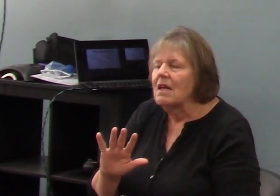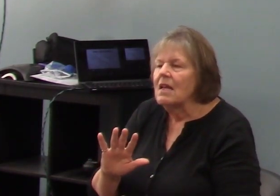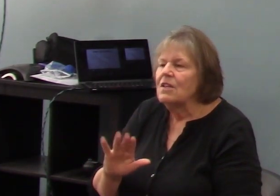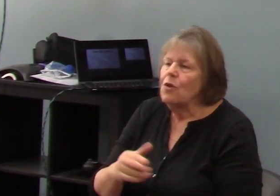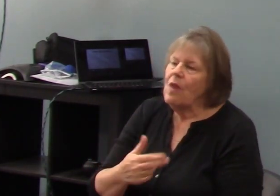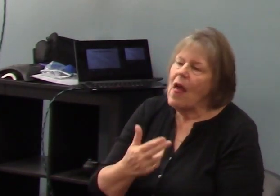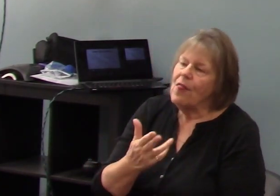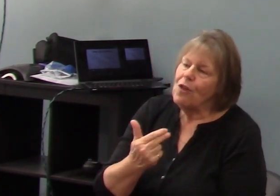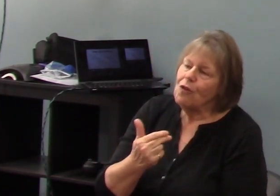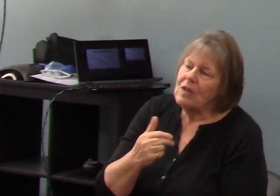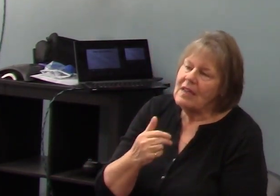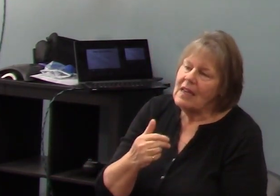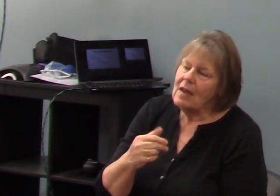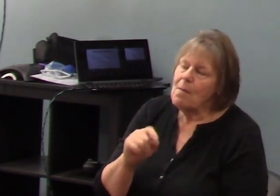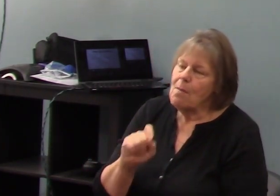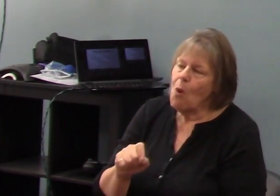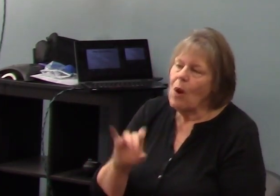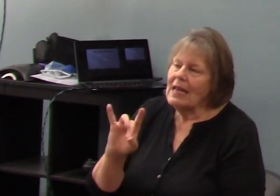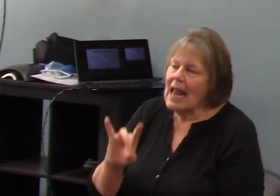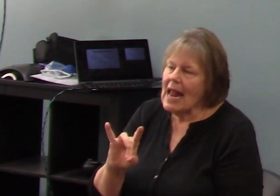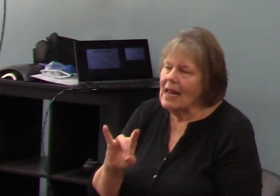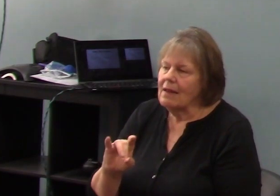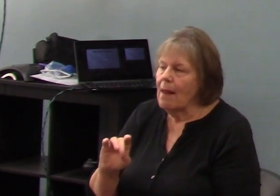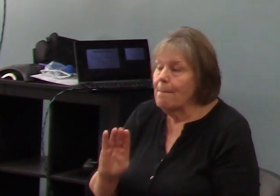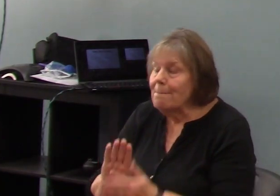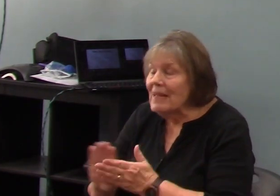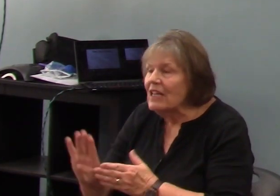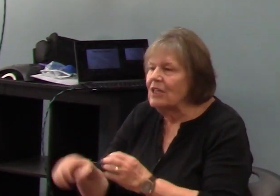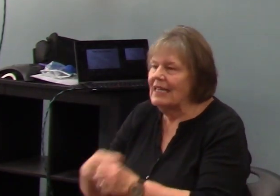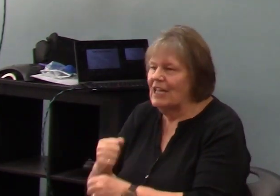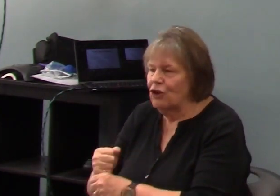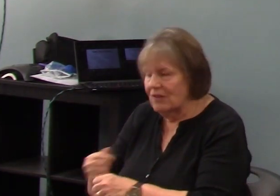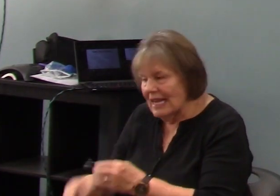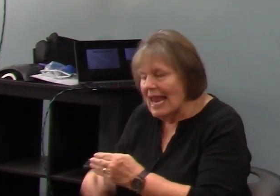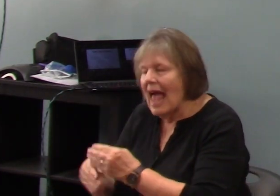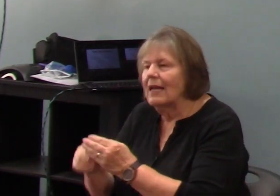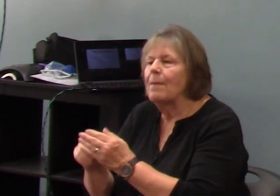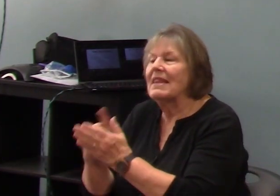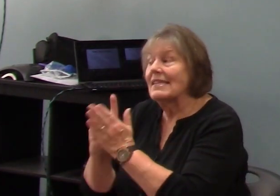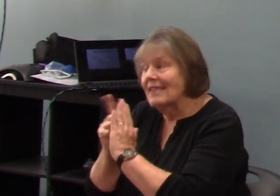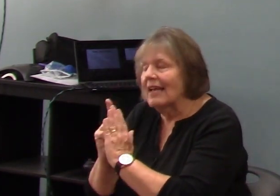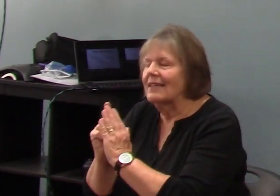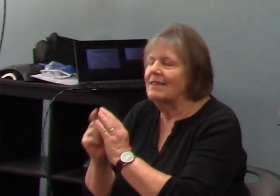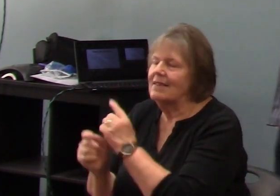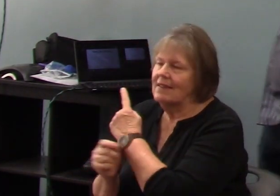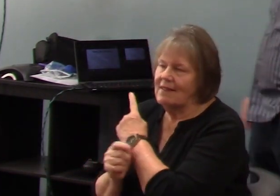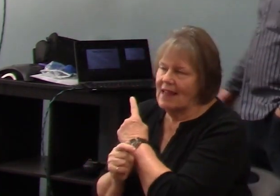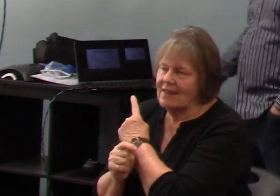years the universe has been here and just add up the number of seconds, that's 10 to the 17th.